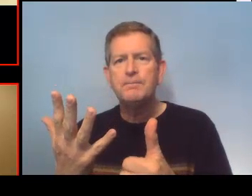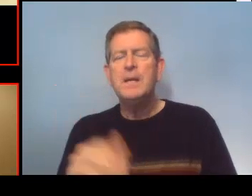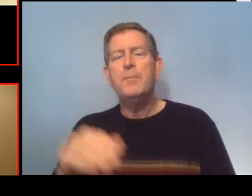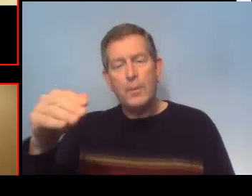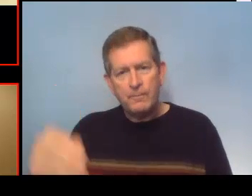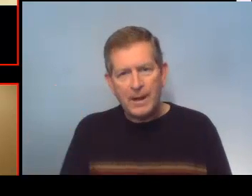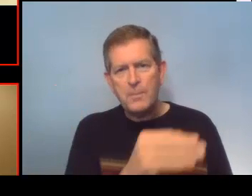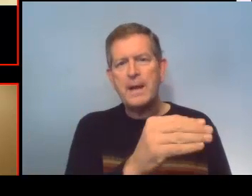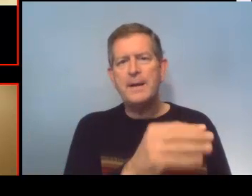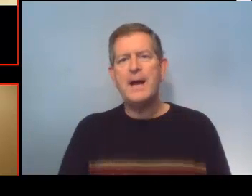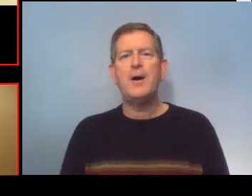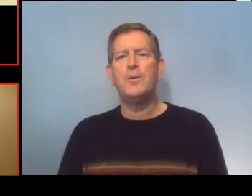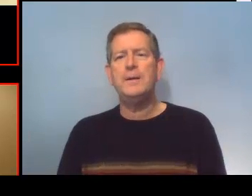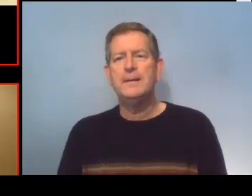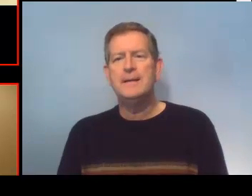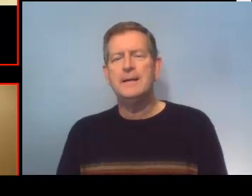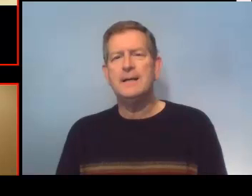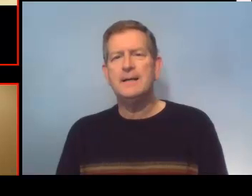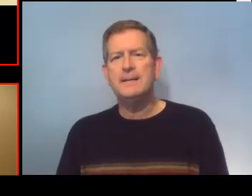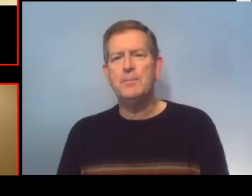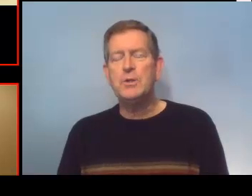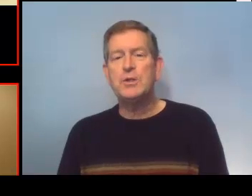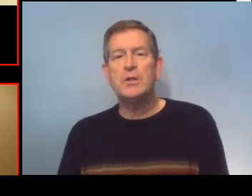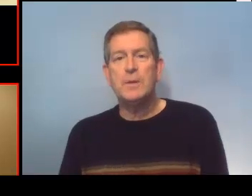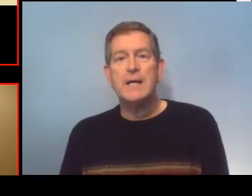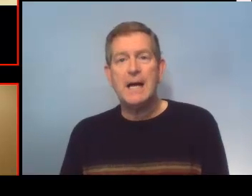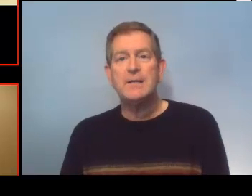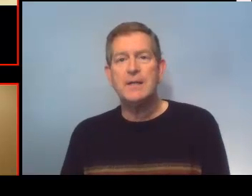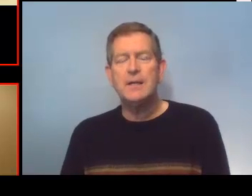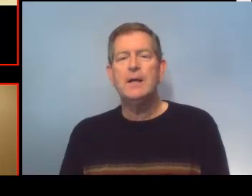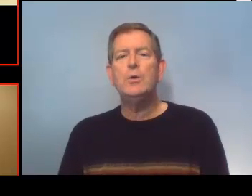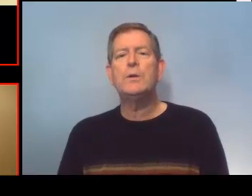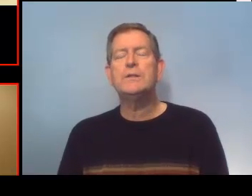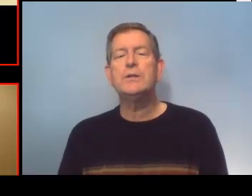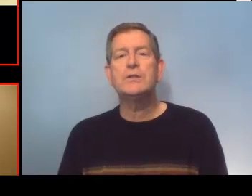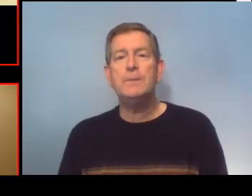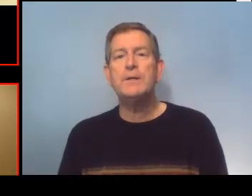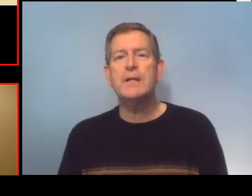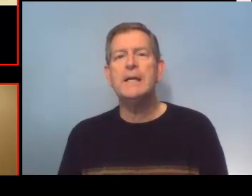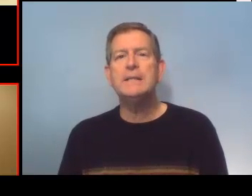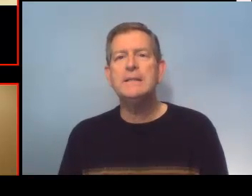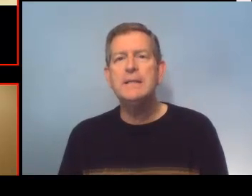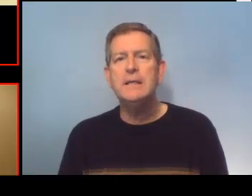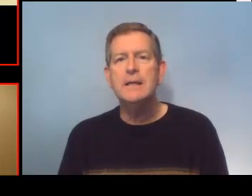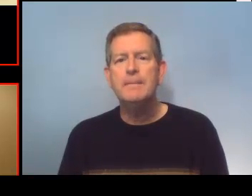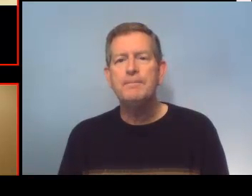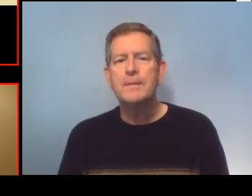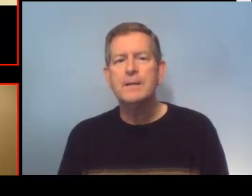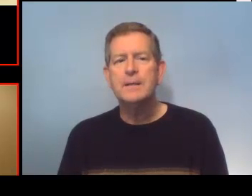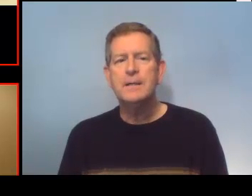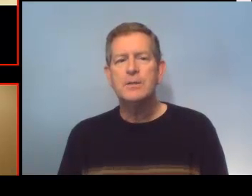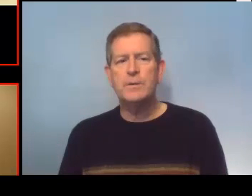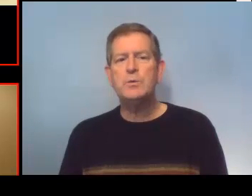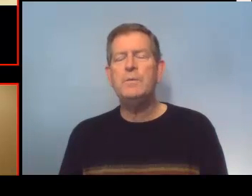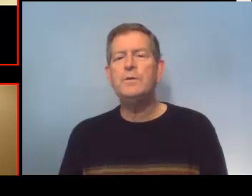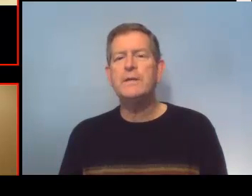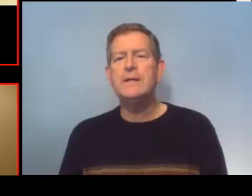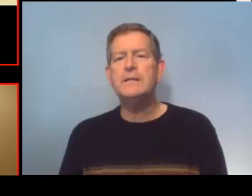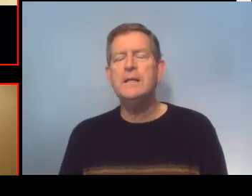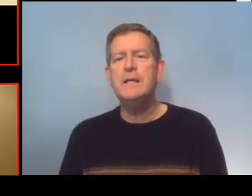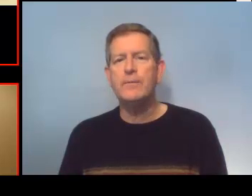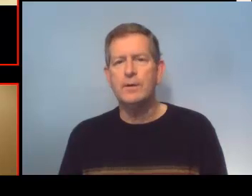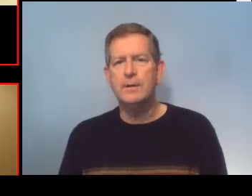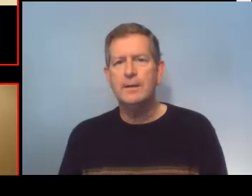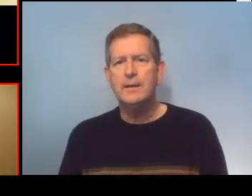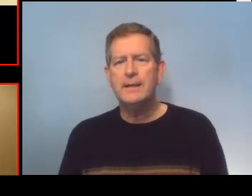6. But when followed by a noun, which starts with a consonant, you'll simply say si. So this would be vous